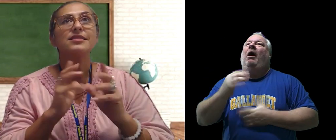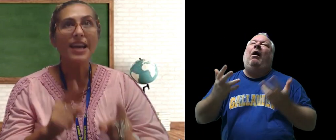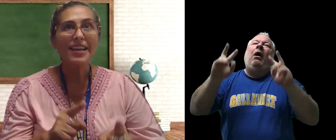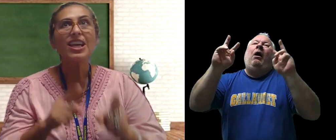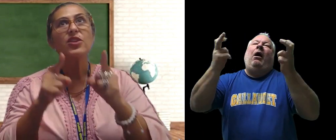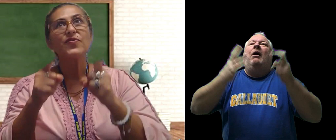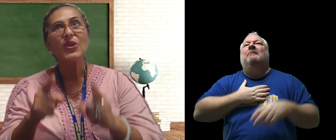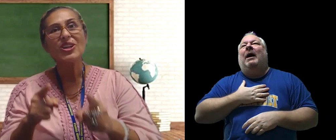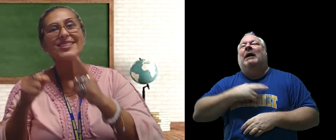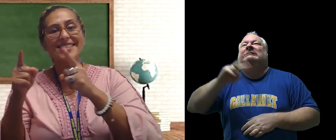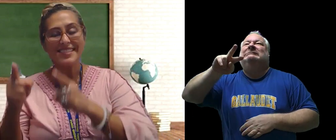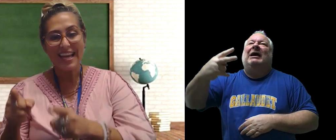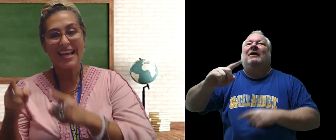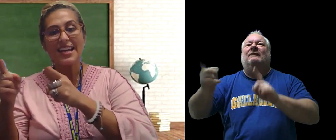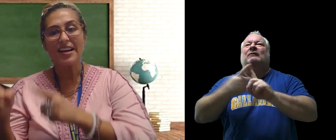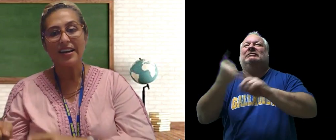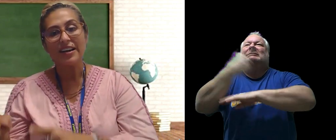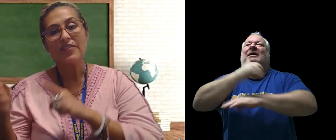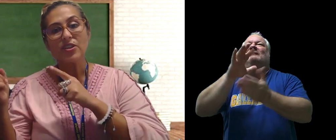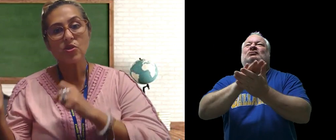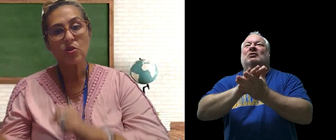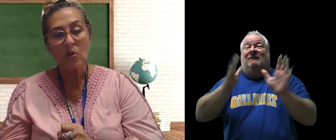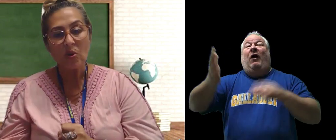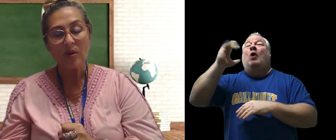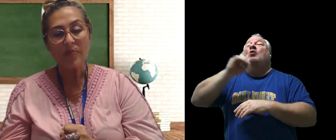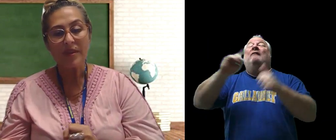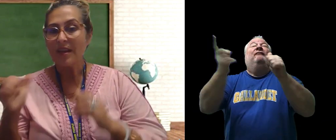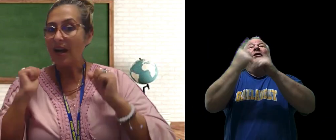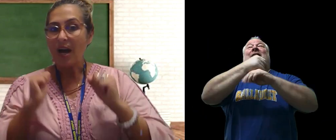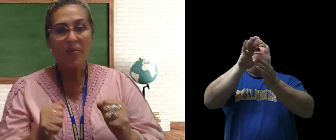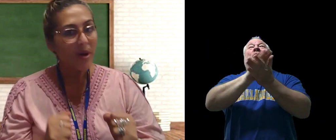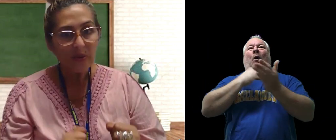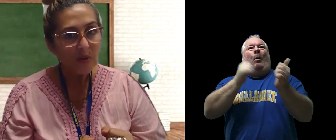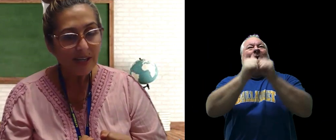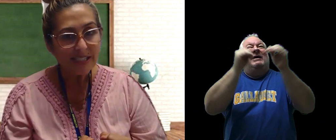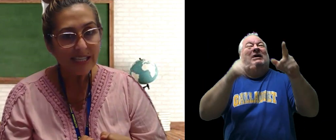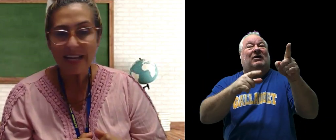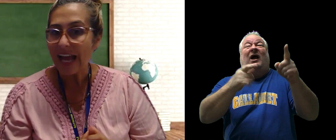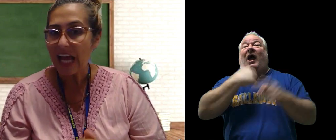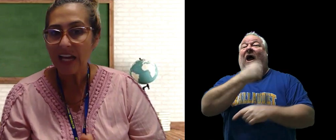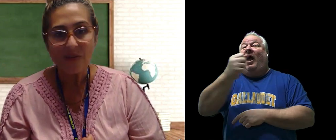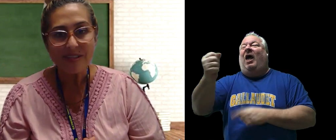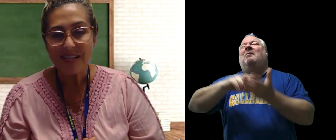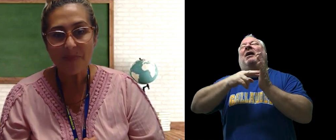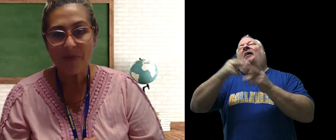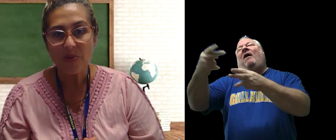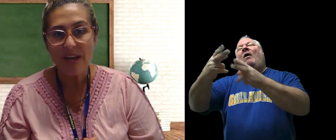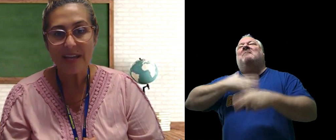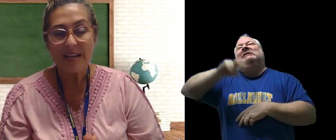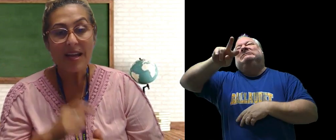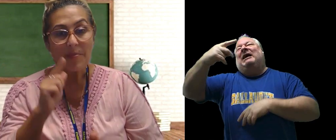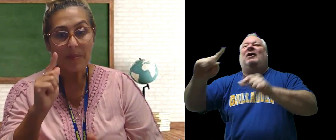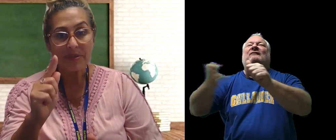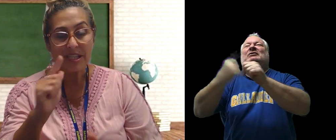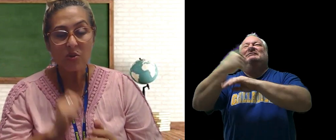the first day of school. I'm with you, RT, every step of the